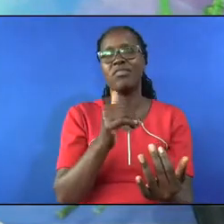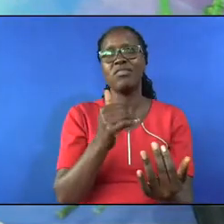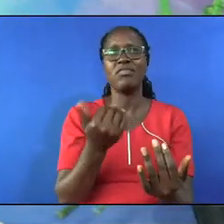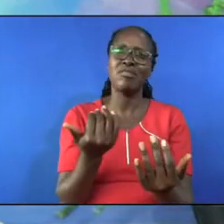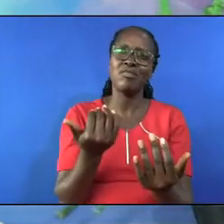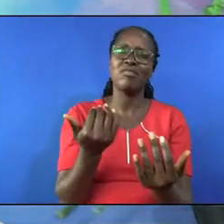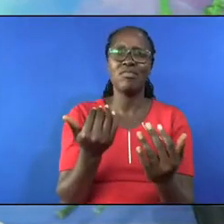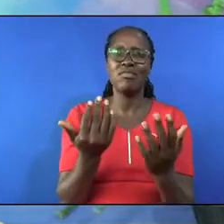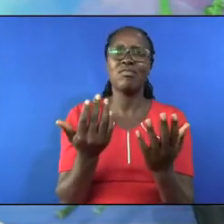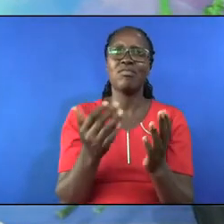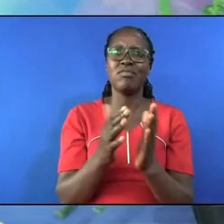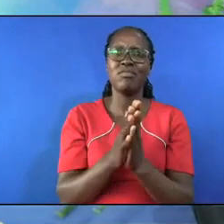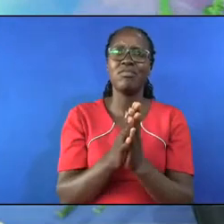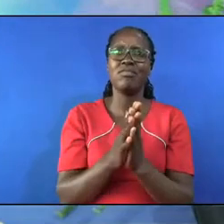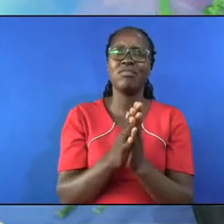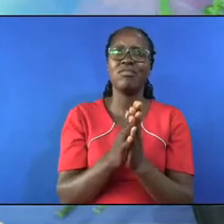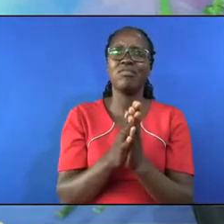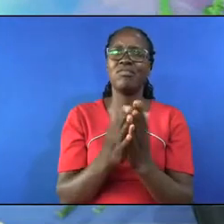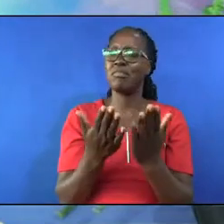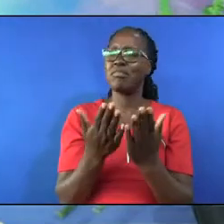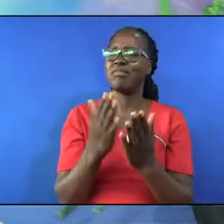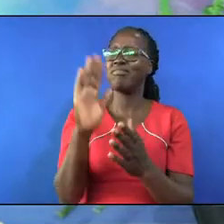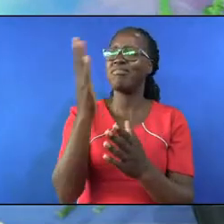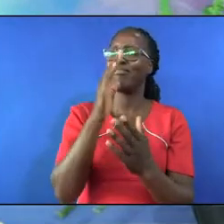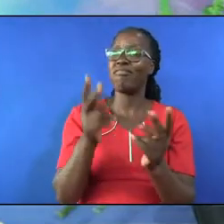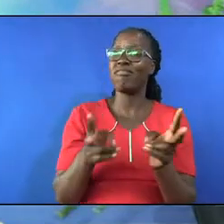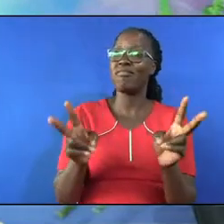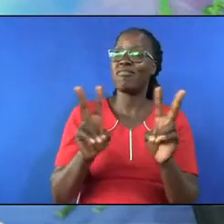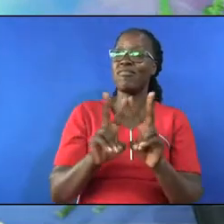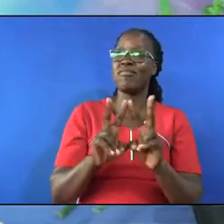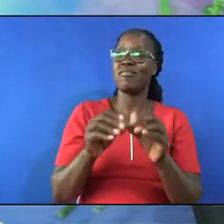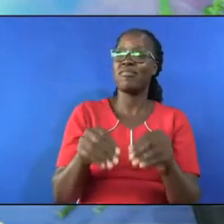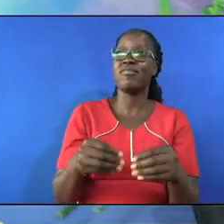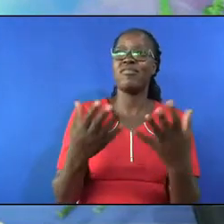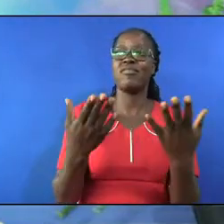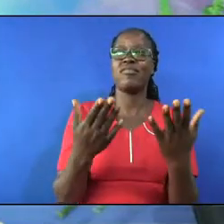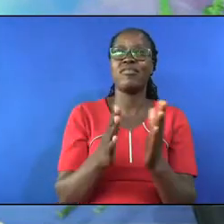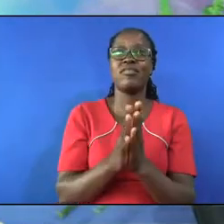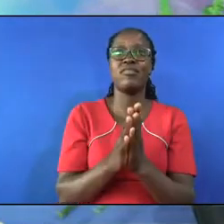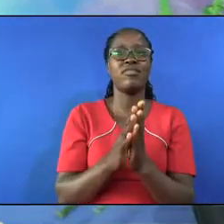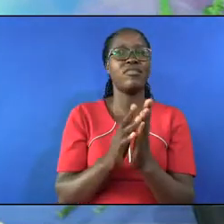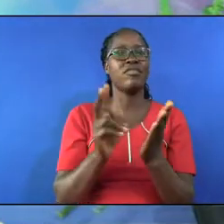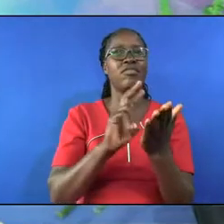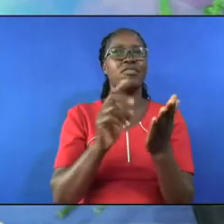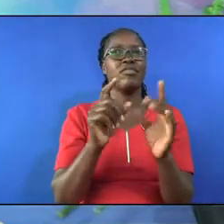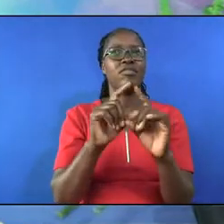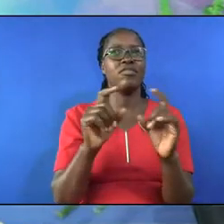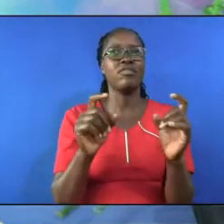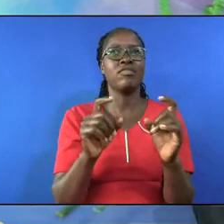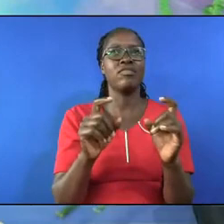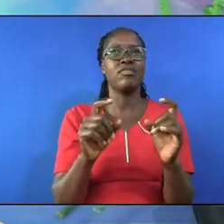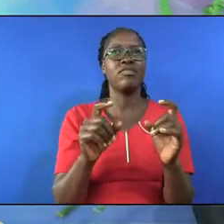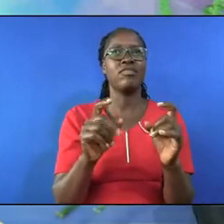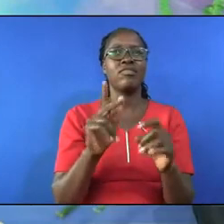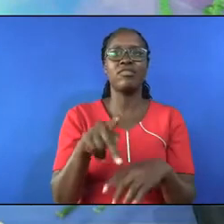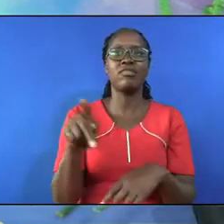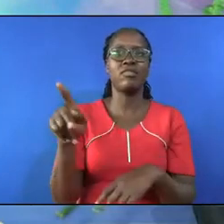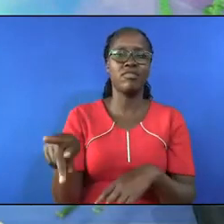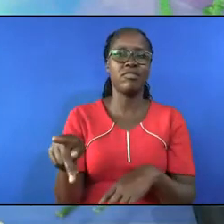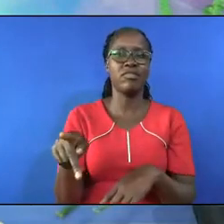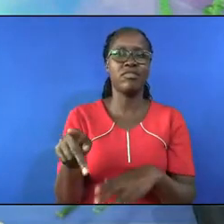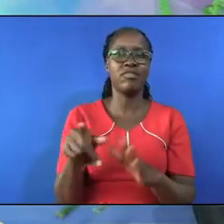they treated his offerings with contempt. And I just want to read a quote from the book of Patriarchs and